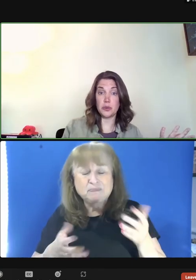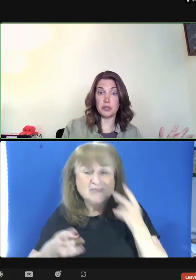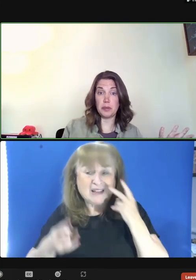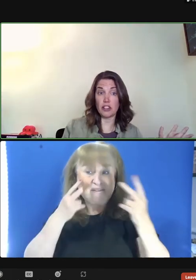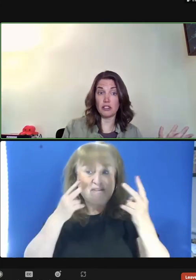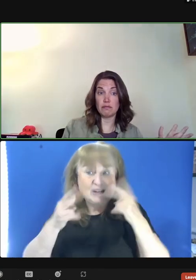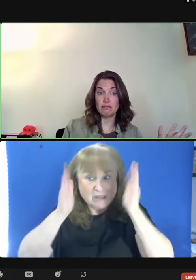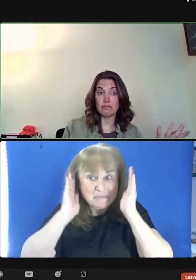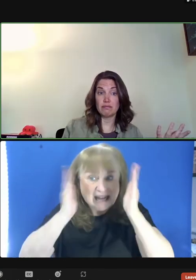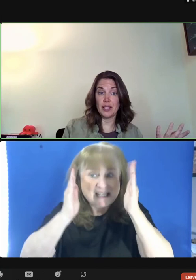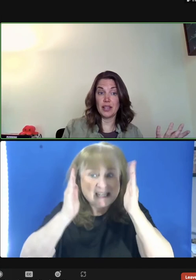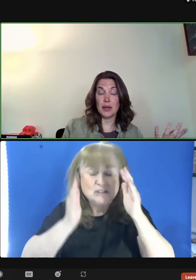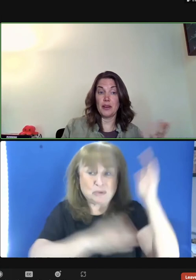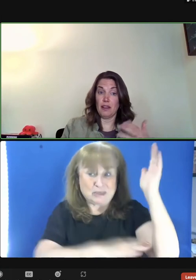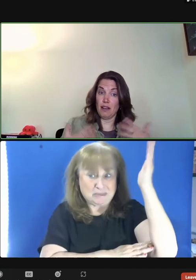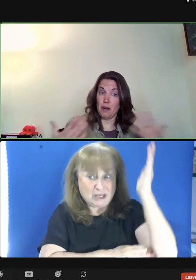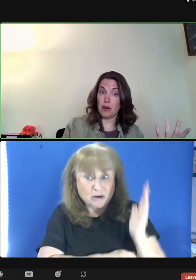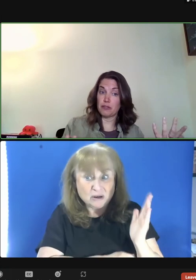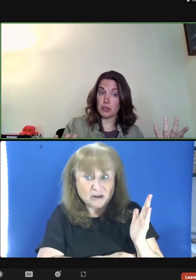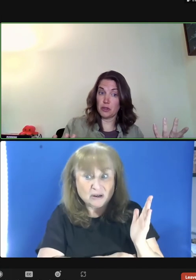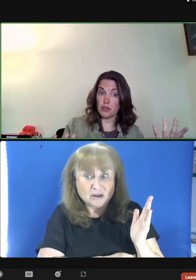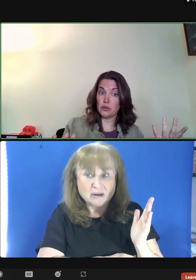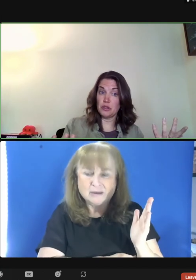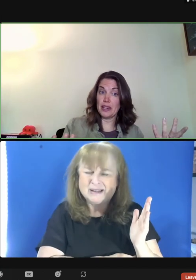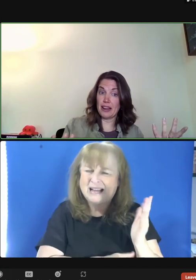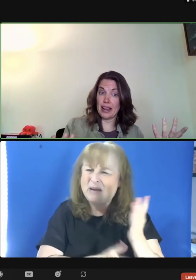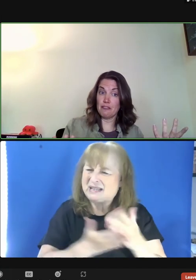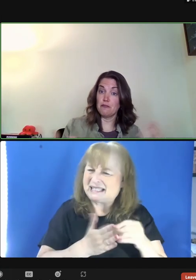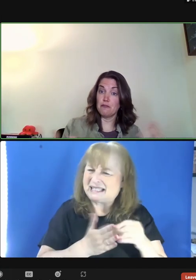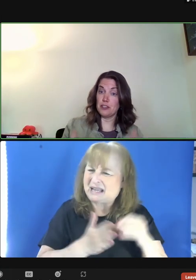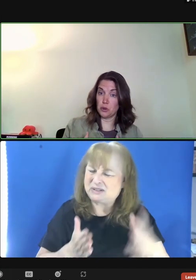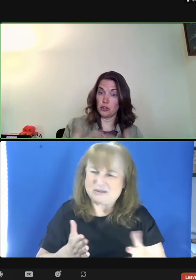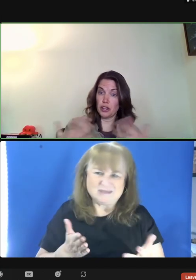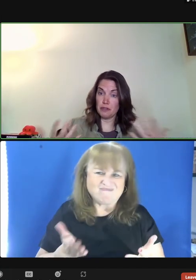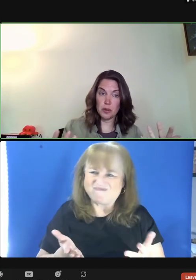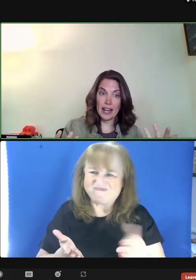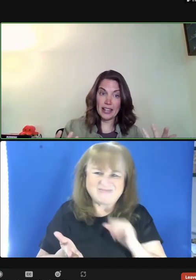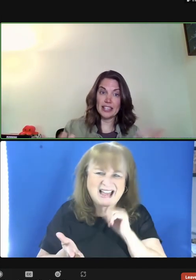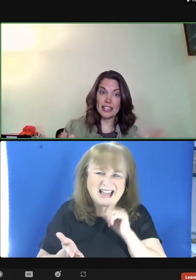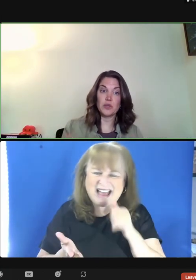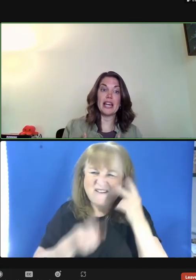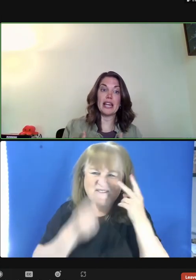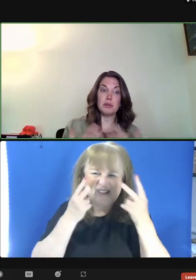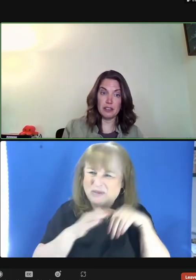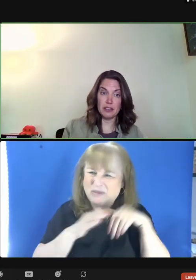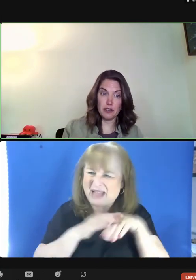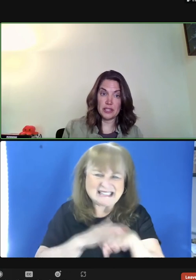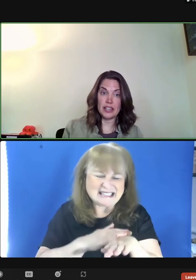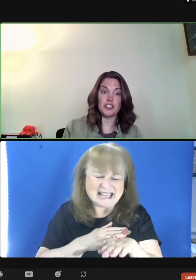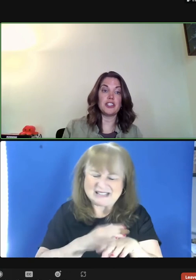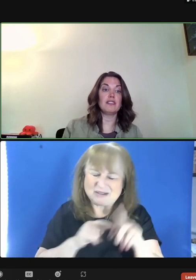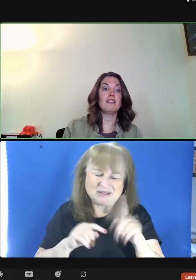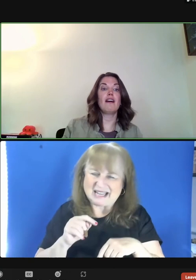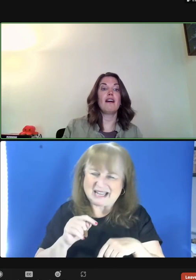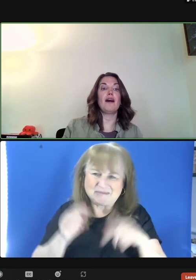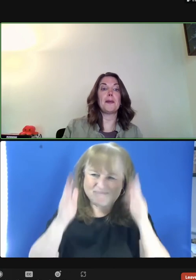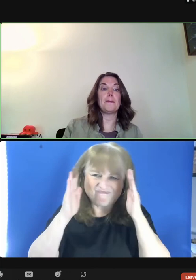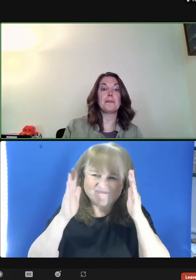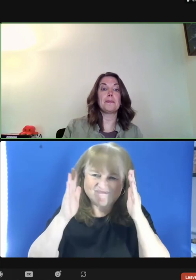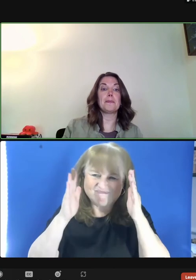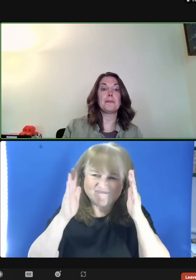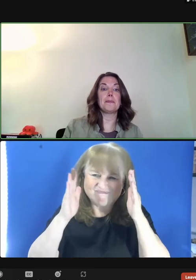visually attending to a speaker, but for some of our students might not have great visual access or be able to give visual